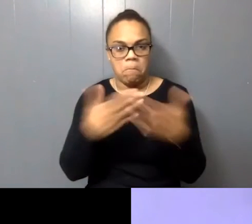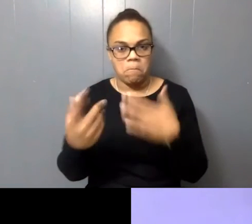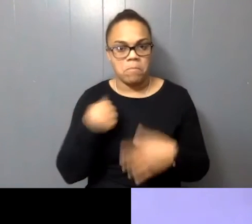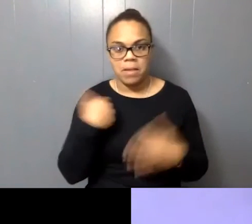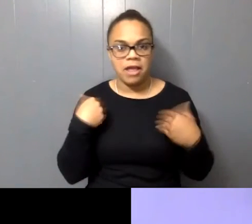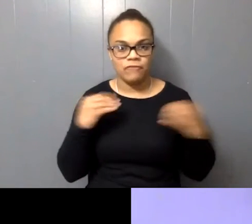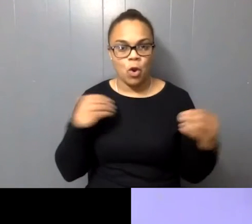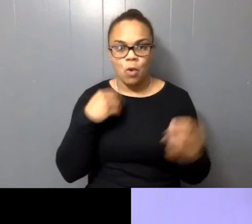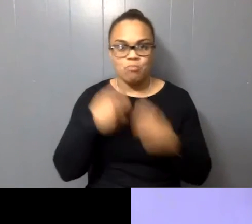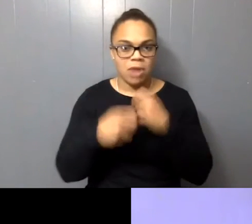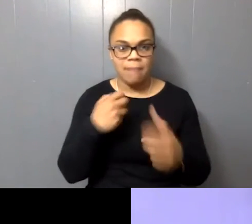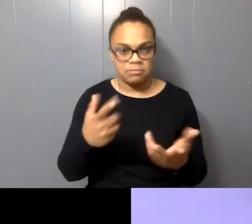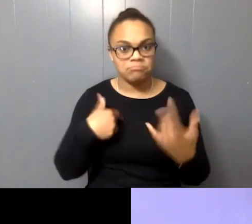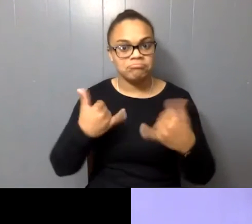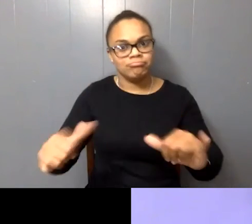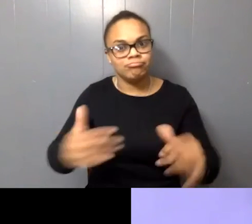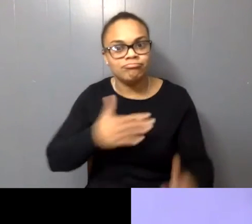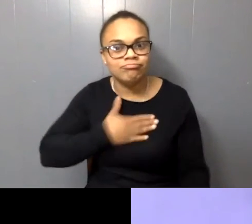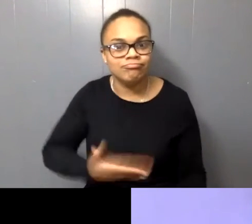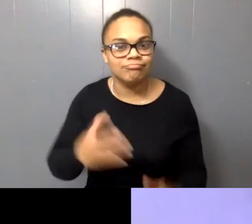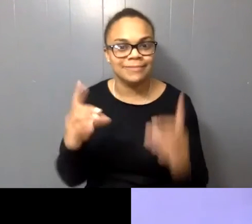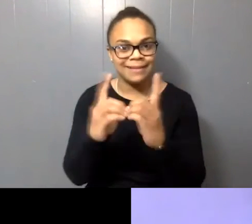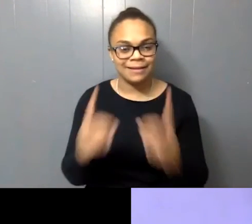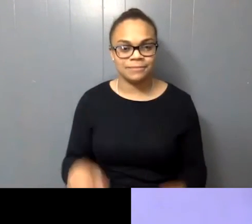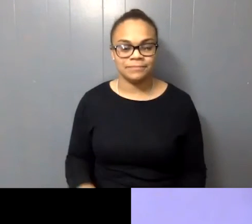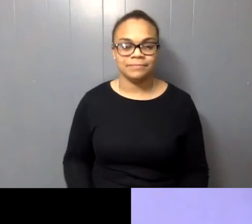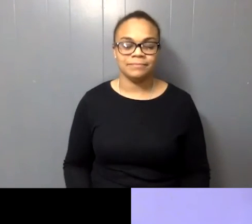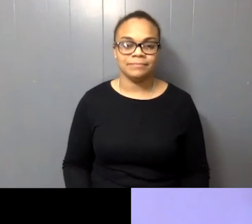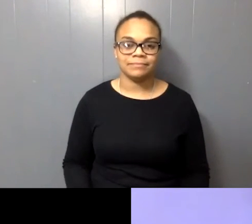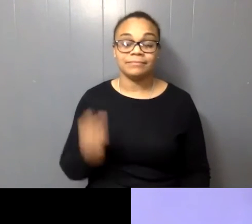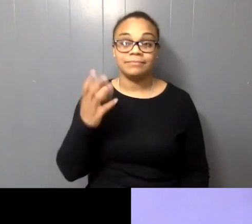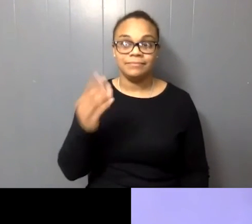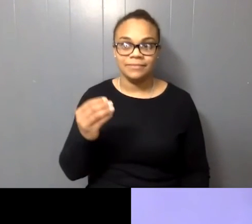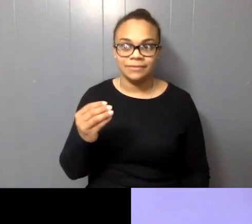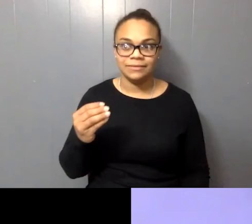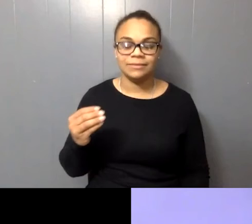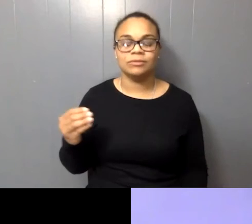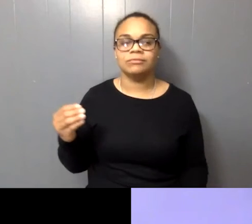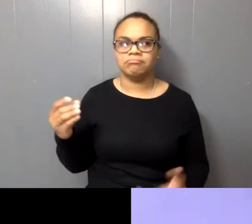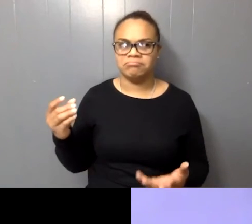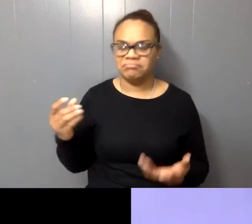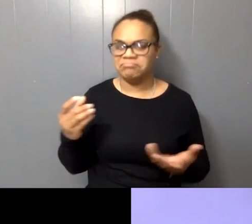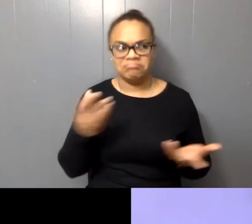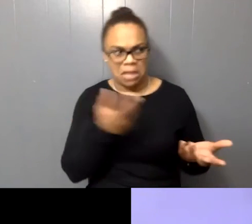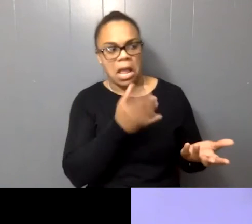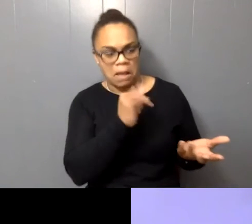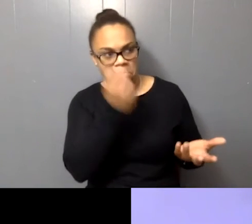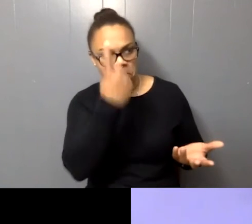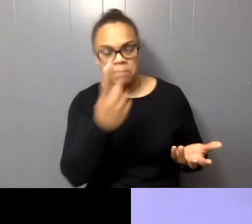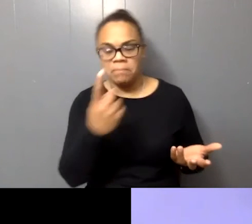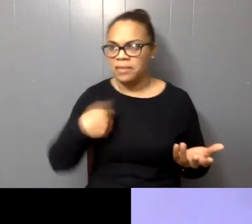the definition of it, I would still always think that I was bisexual. But these upcoming months, I actually think that I'm